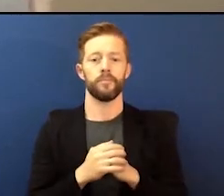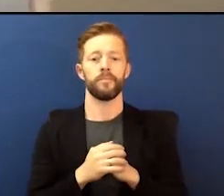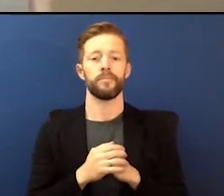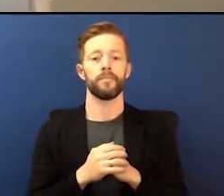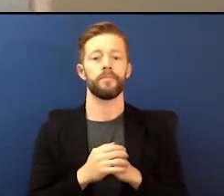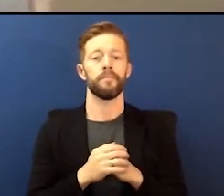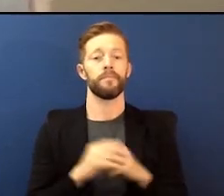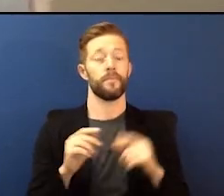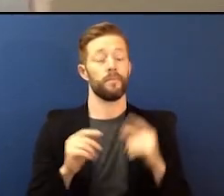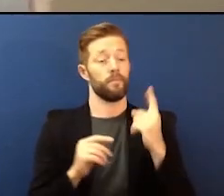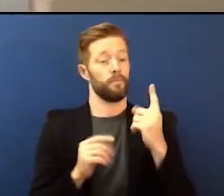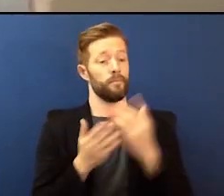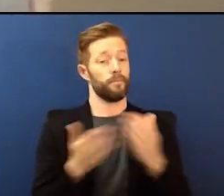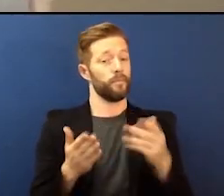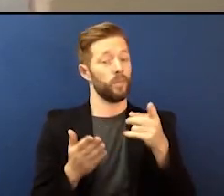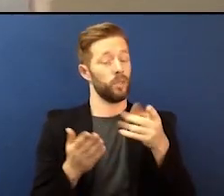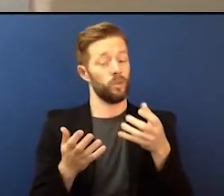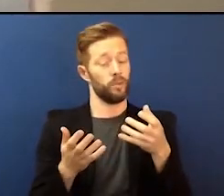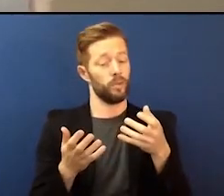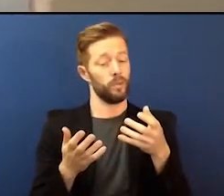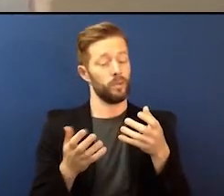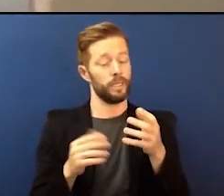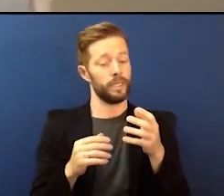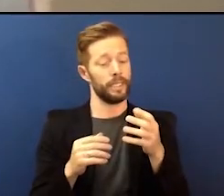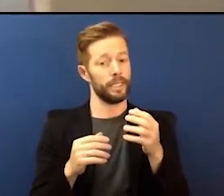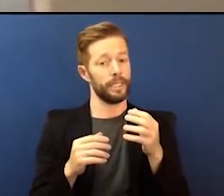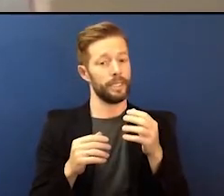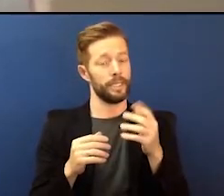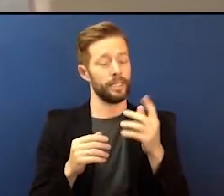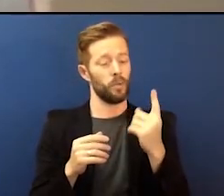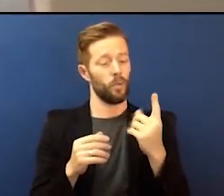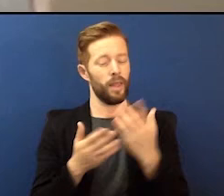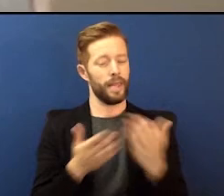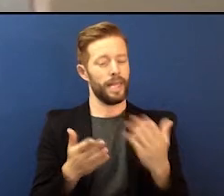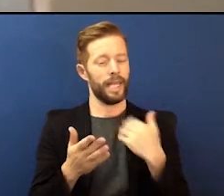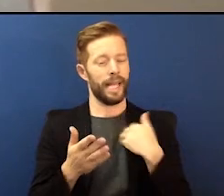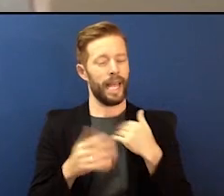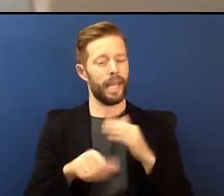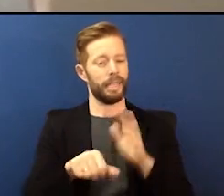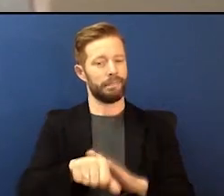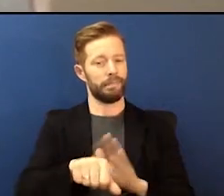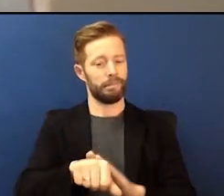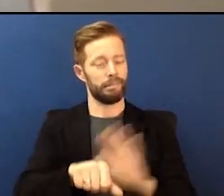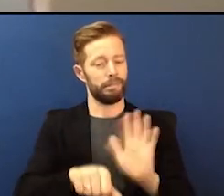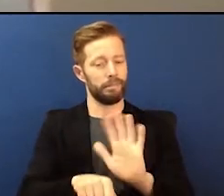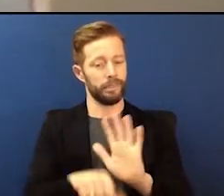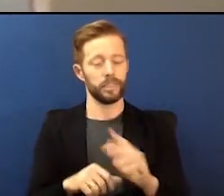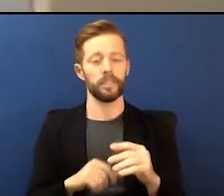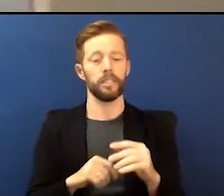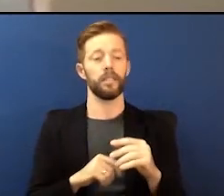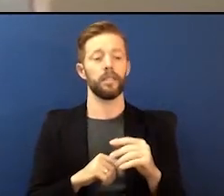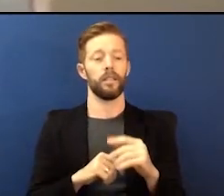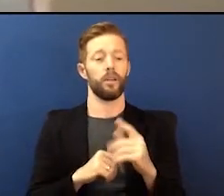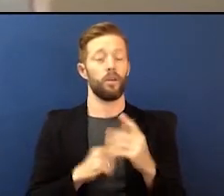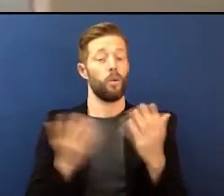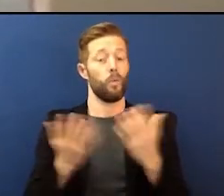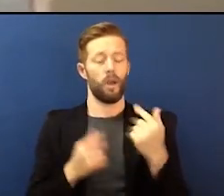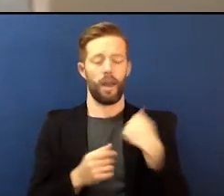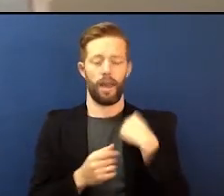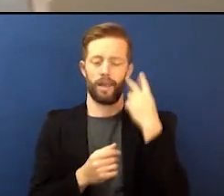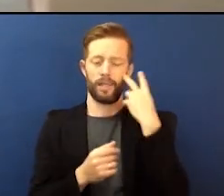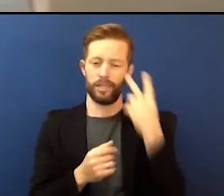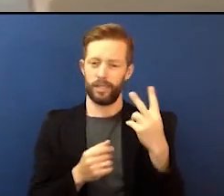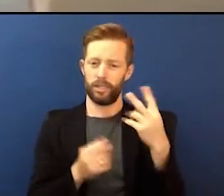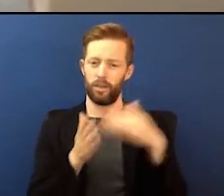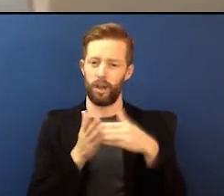What you don't want to do, and what I'm kind of pushing back against, is what I too